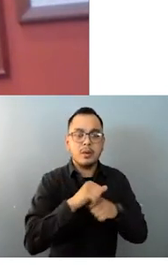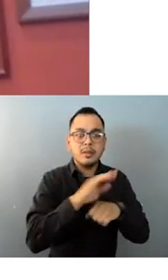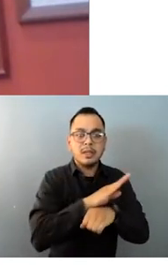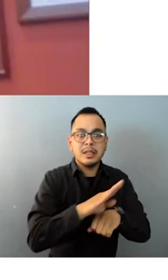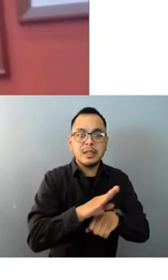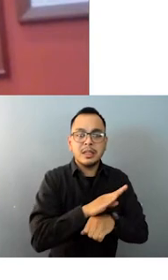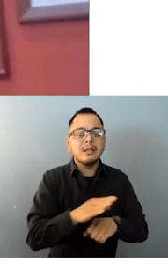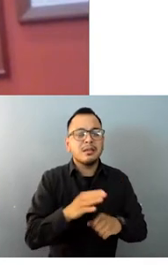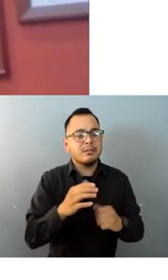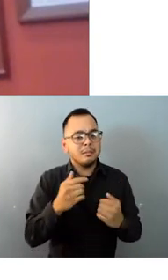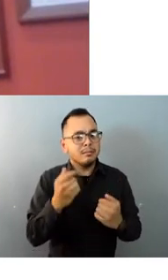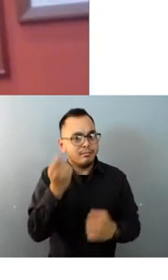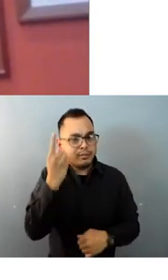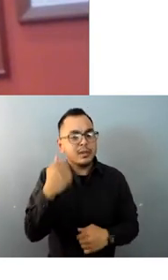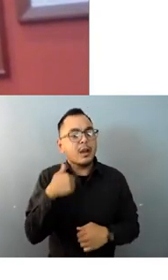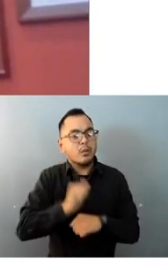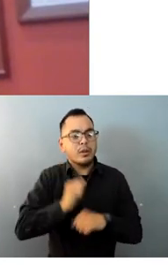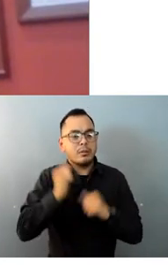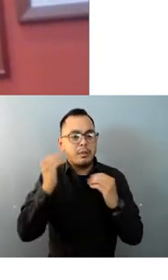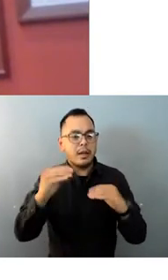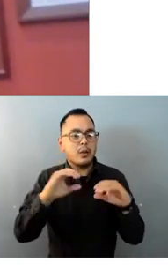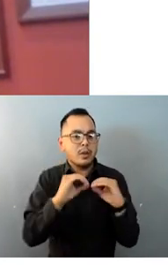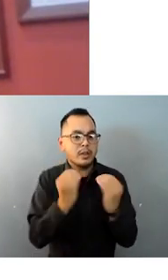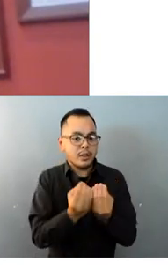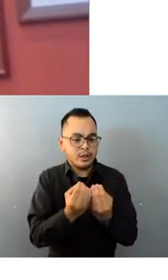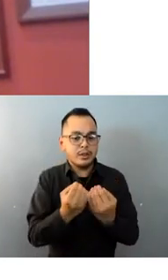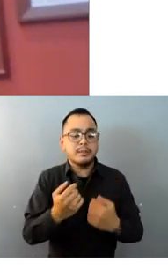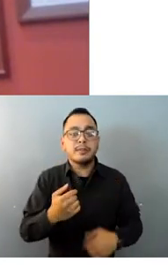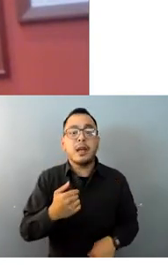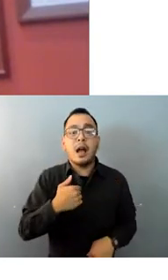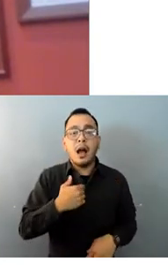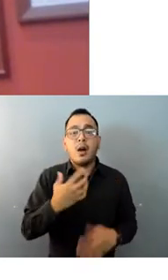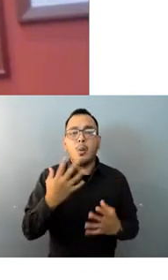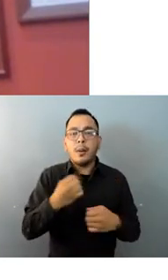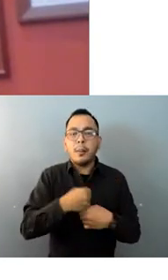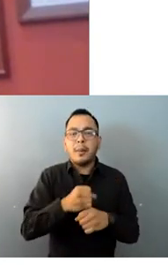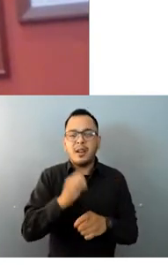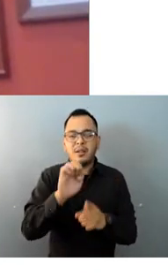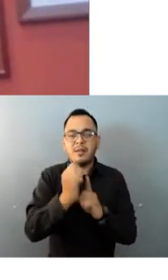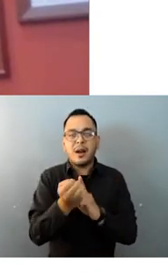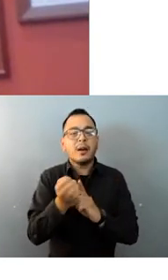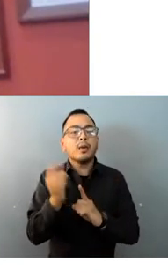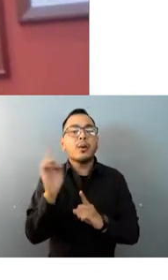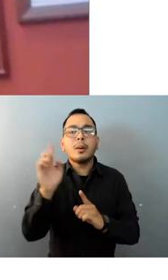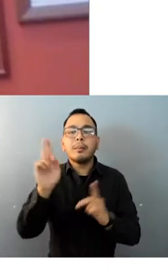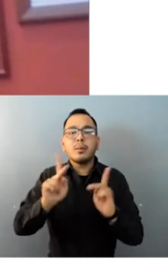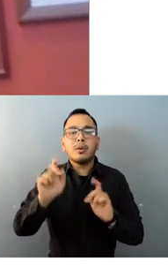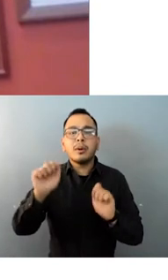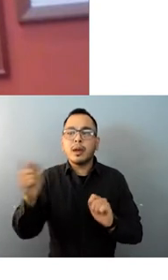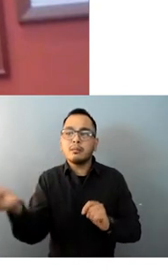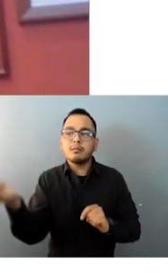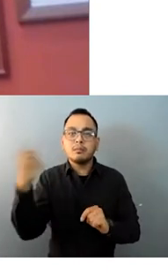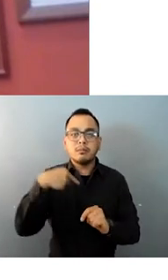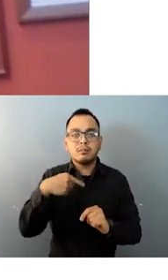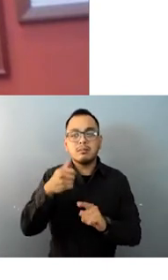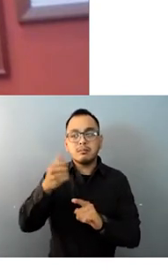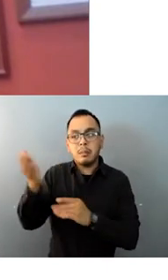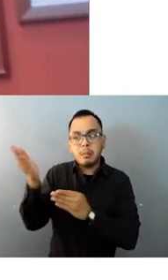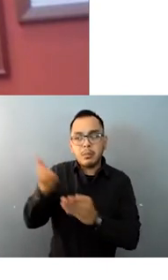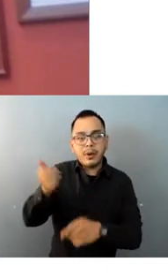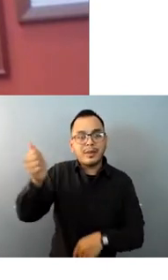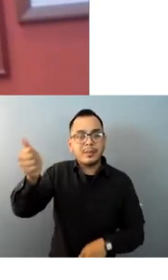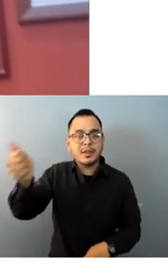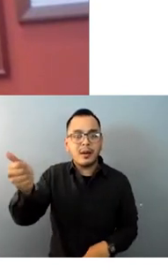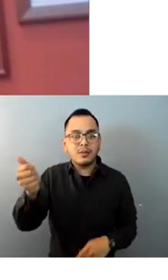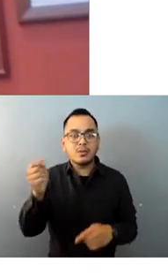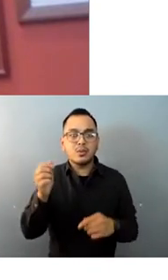different organizations that I work with, we want to create an environment where people feel comfortable bringing their authentic self to work. And